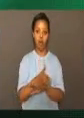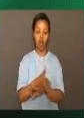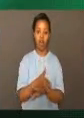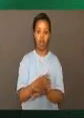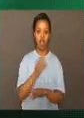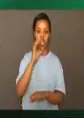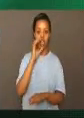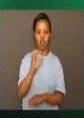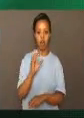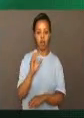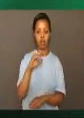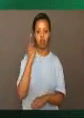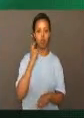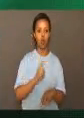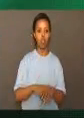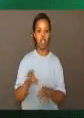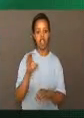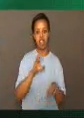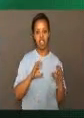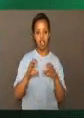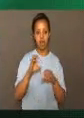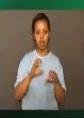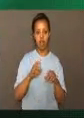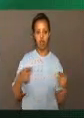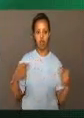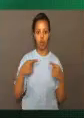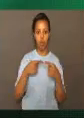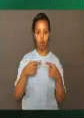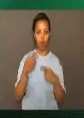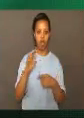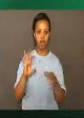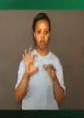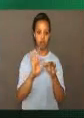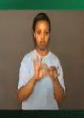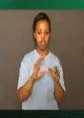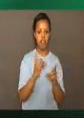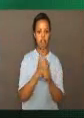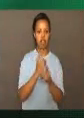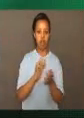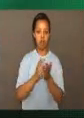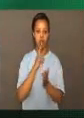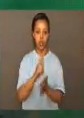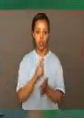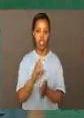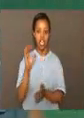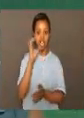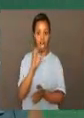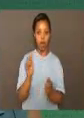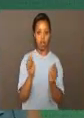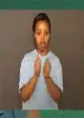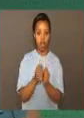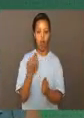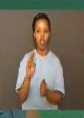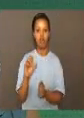will also chemically bond with atoms of other elements.